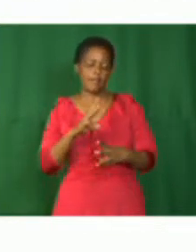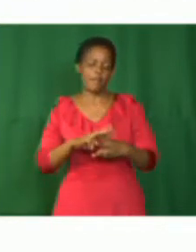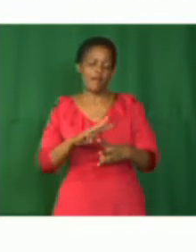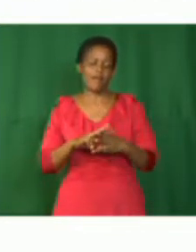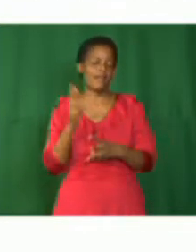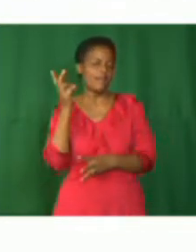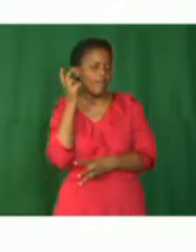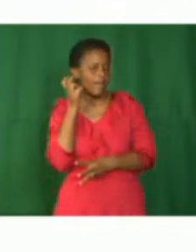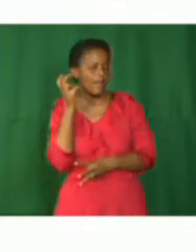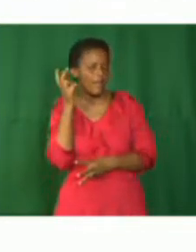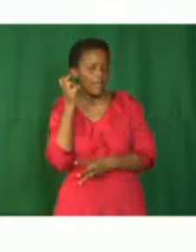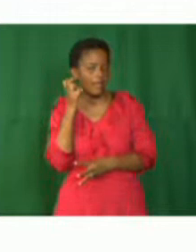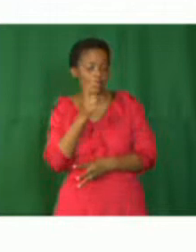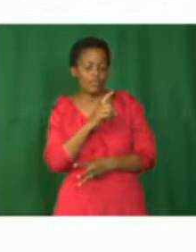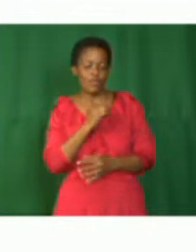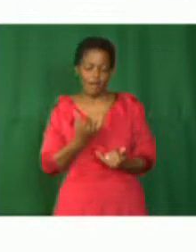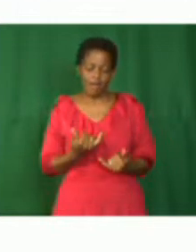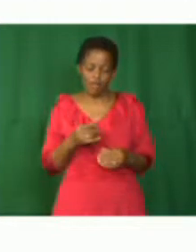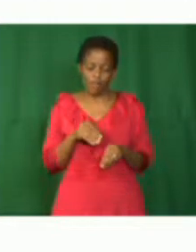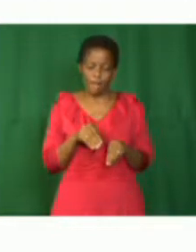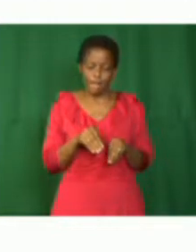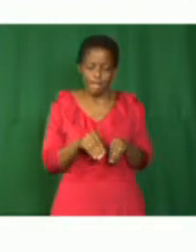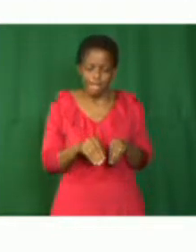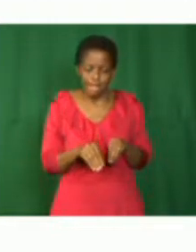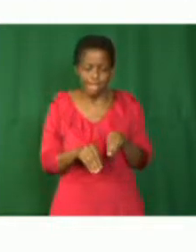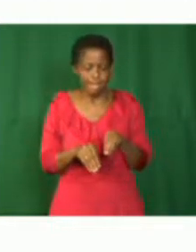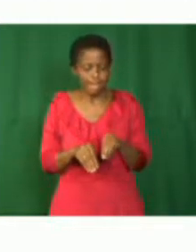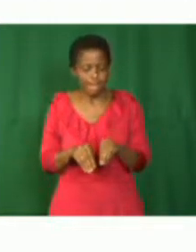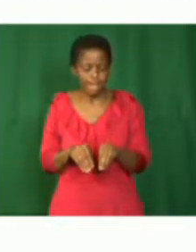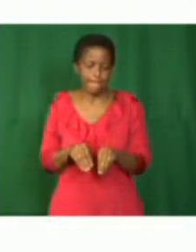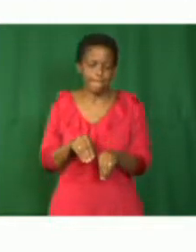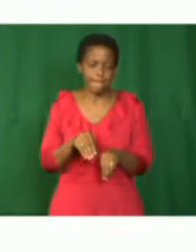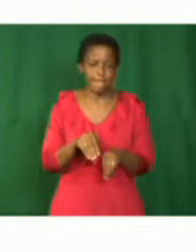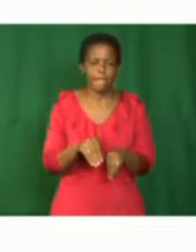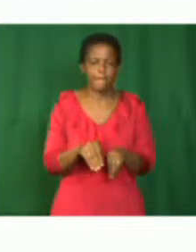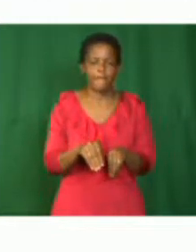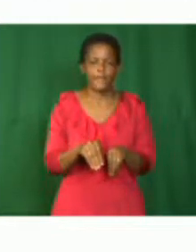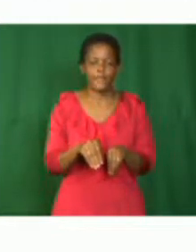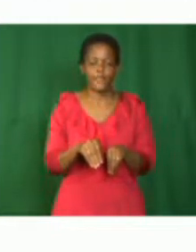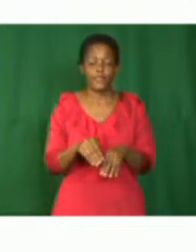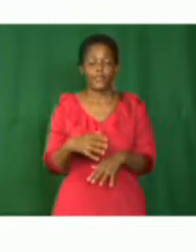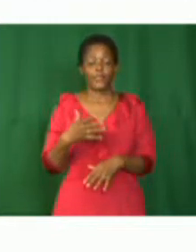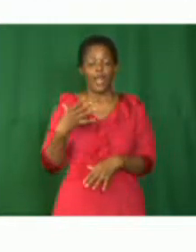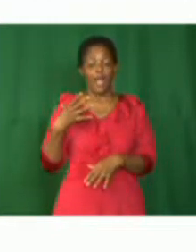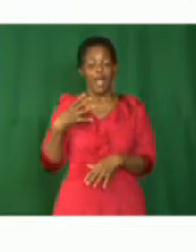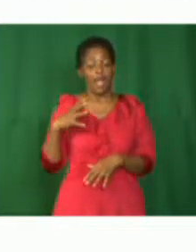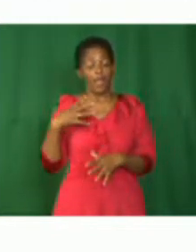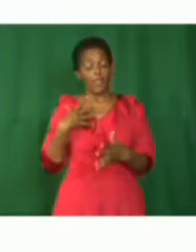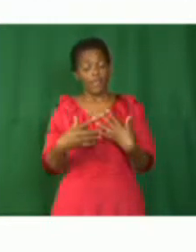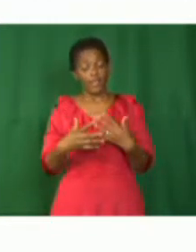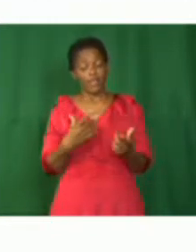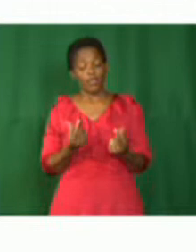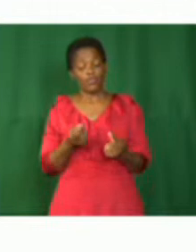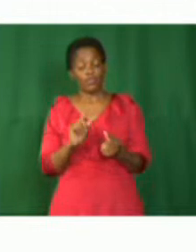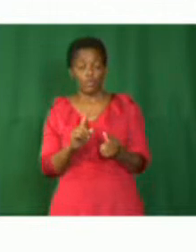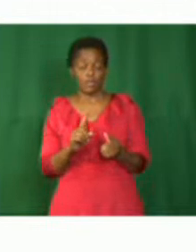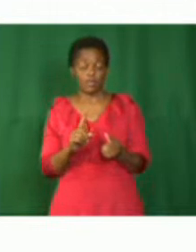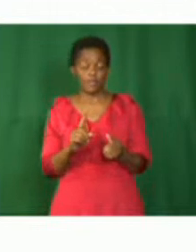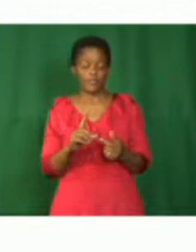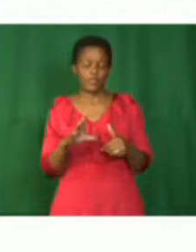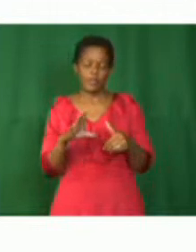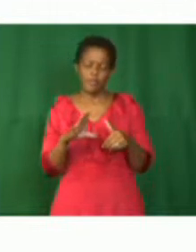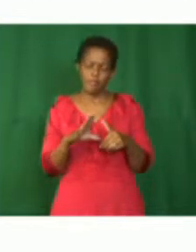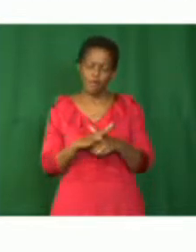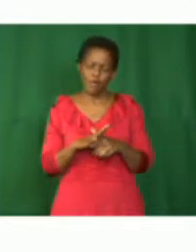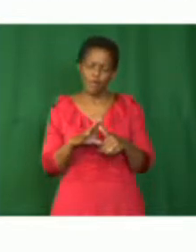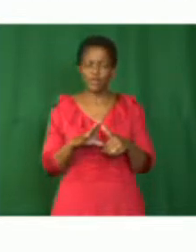to the doorsteps. And another thing that you should do as you read the passage, make sure you